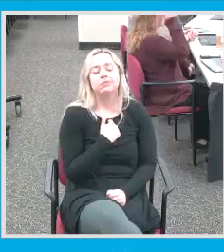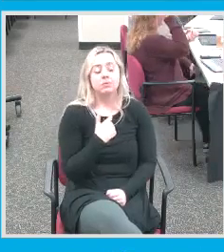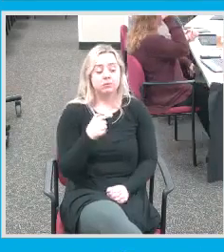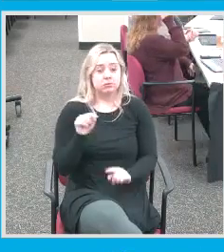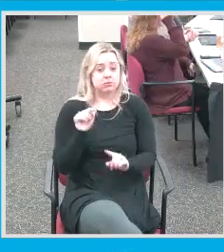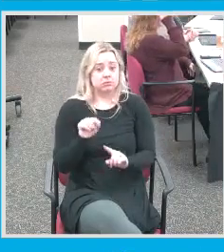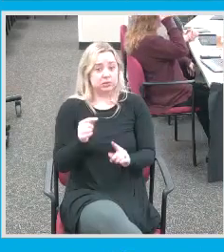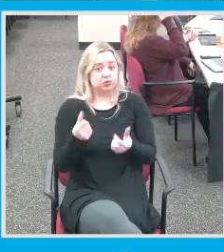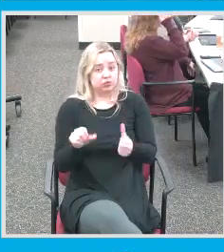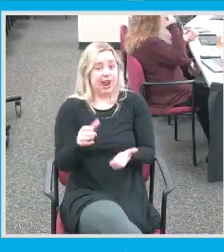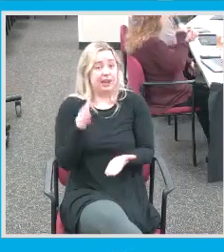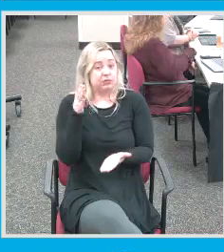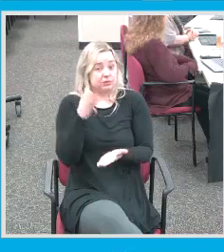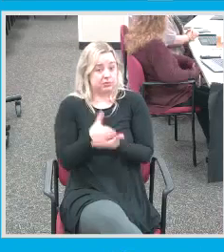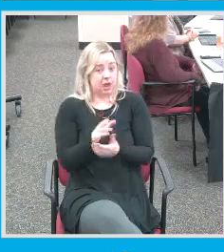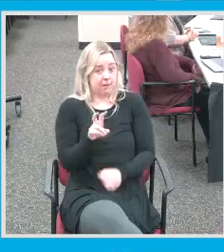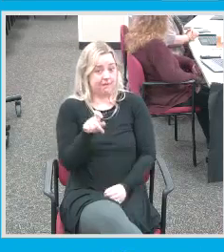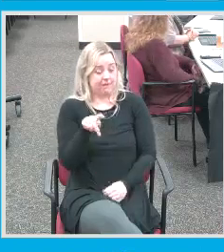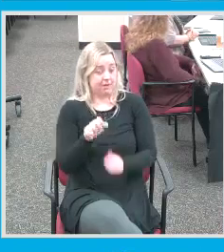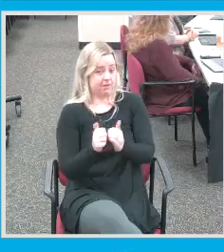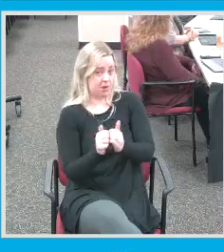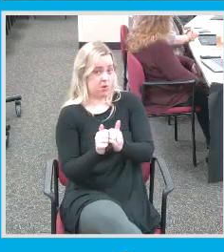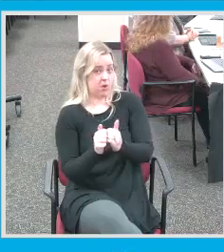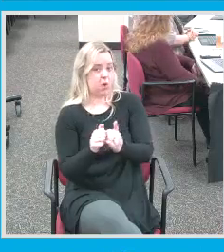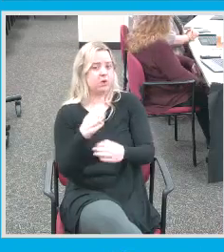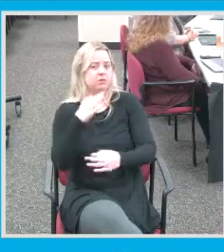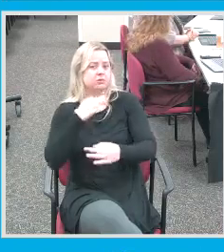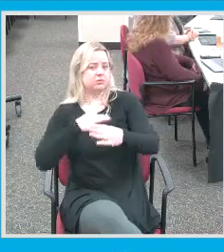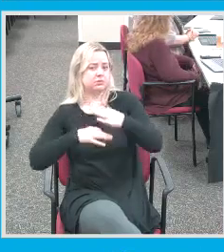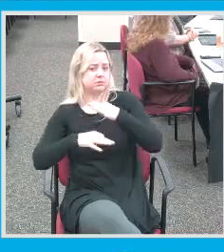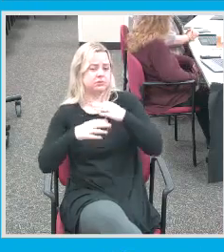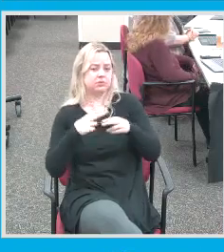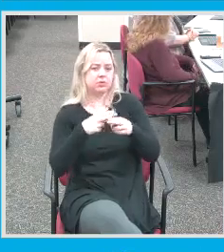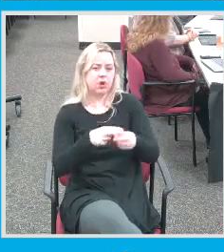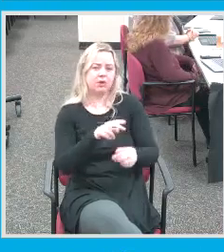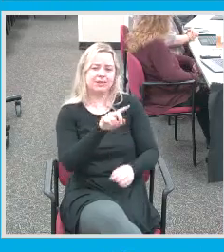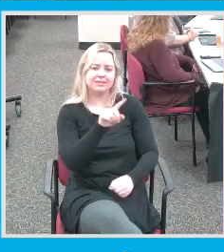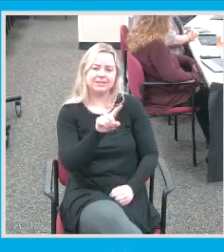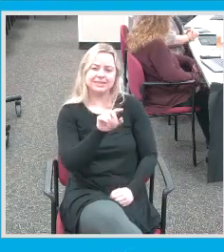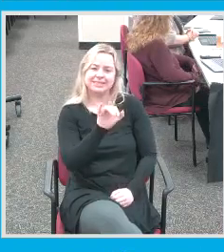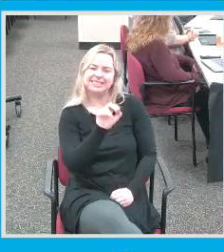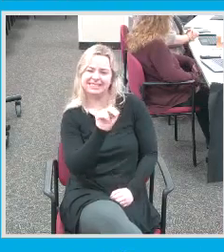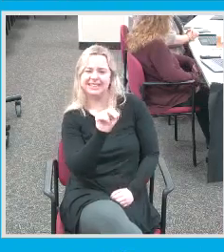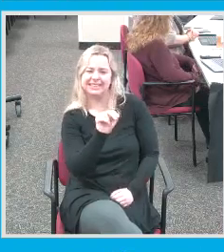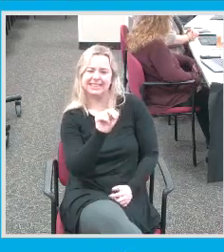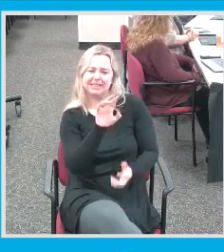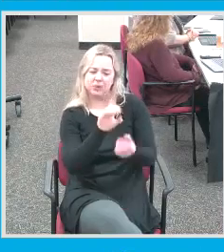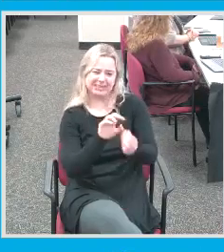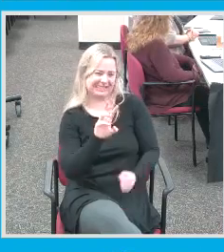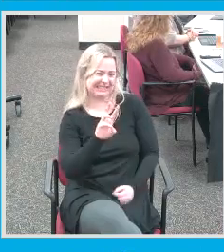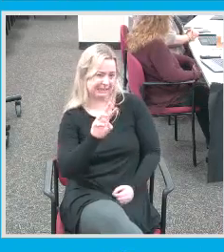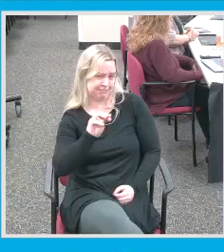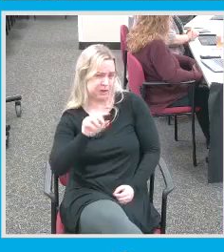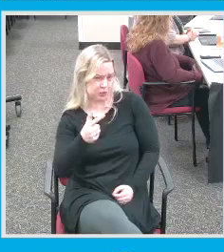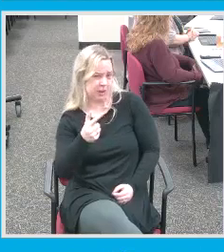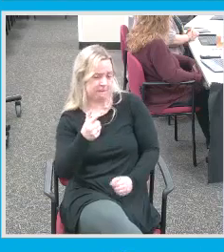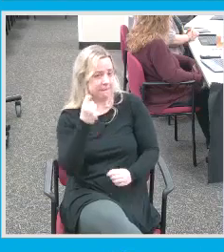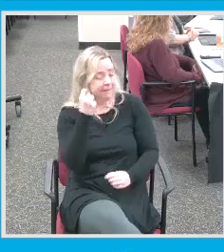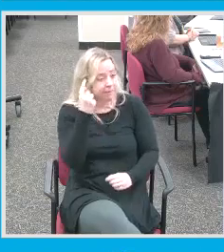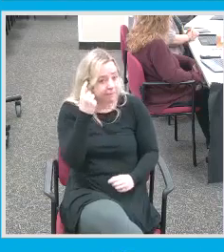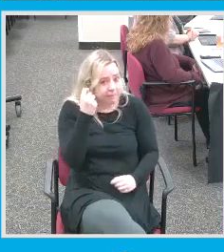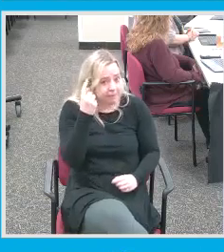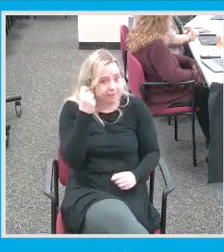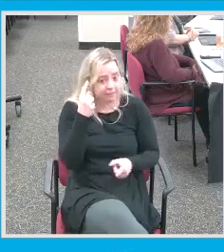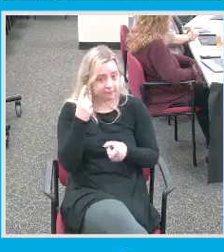vape is he's substituting with Zins, the 6 milligram Zins. But if the kid's taking 6 of